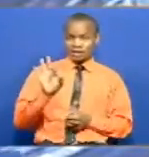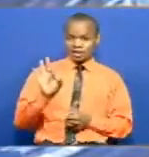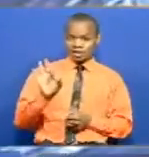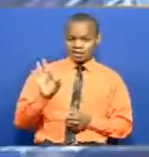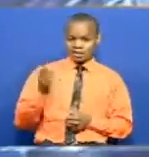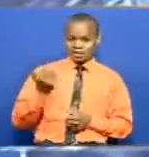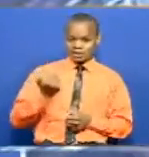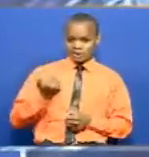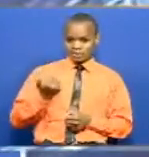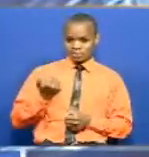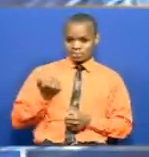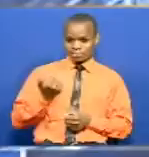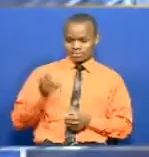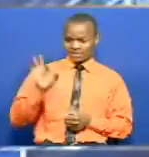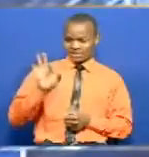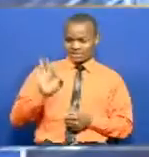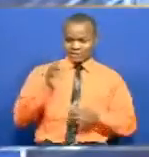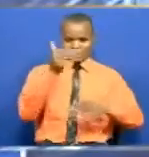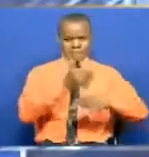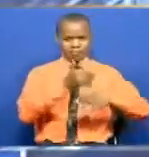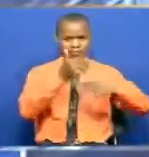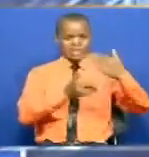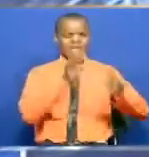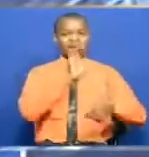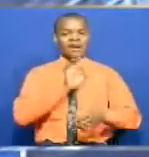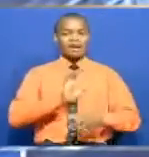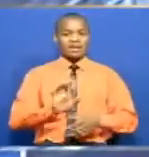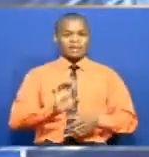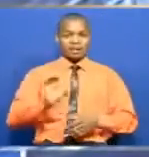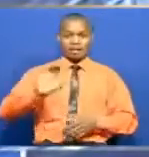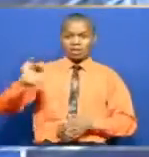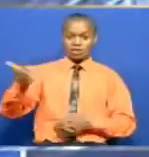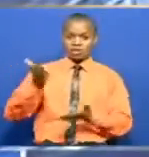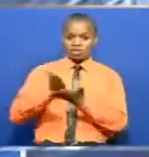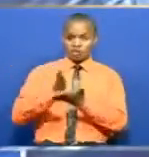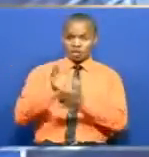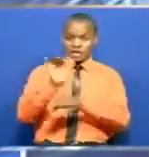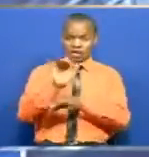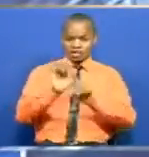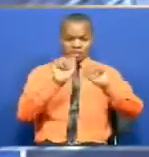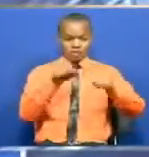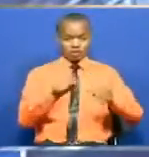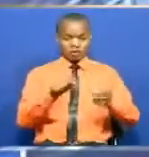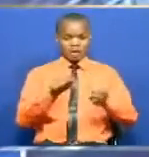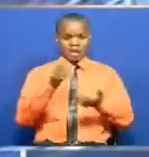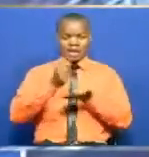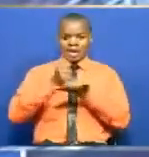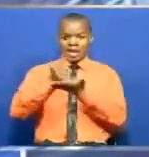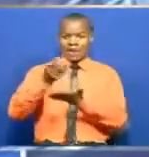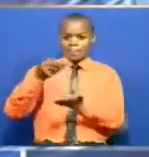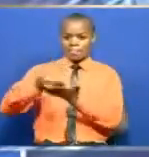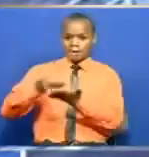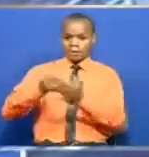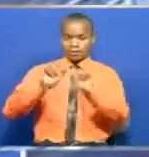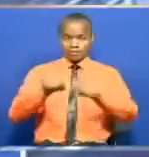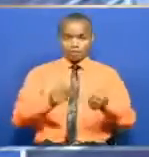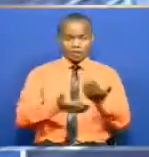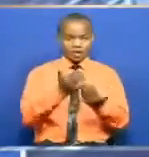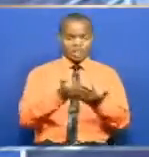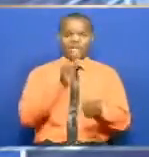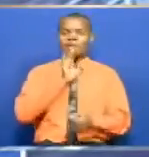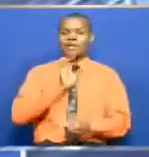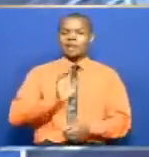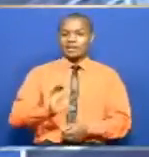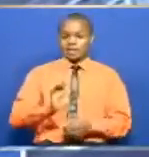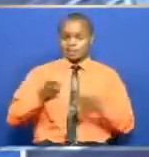for elderly persons in Tudor, Mombasa County, are appealing for financial assistance to enable them cater for elderly